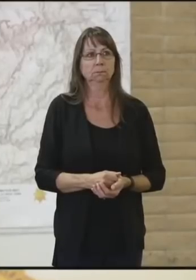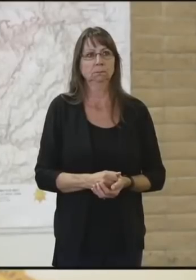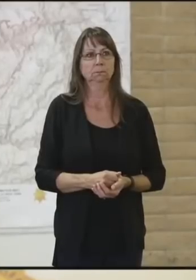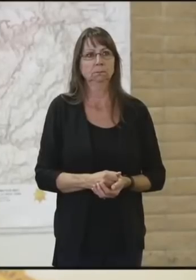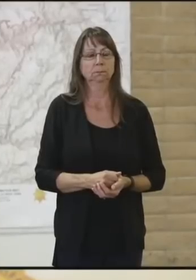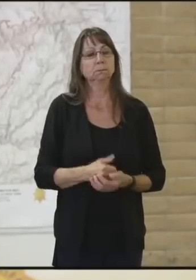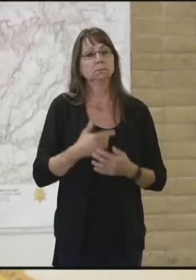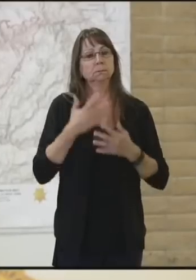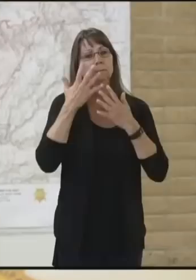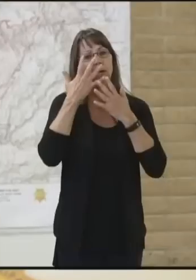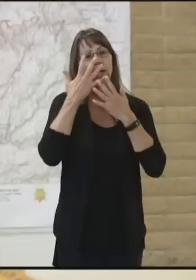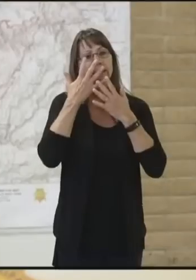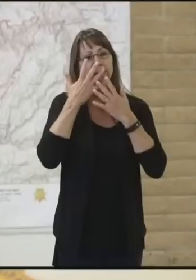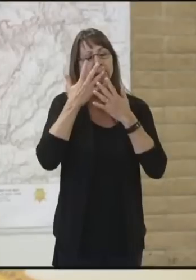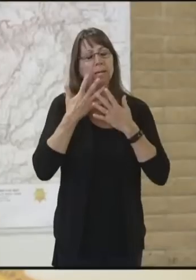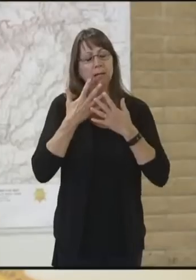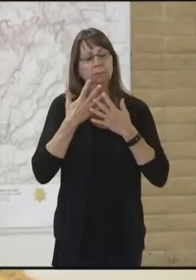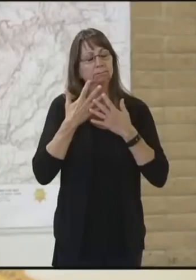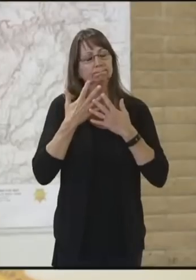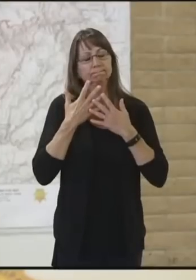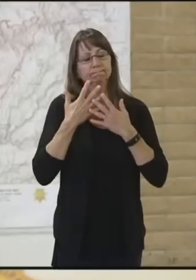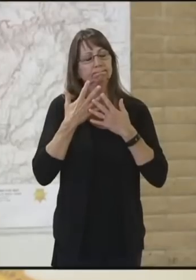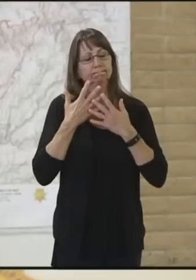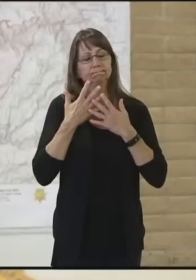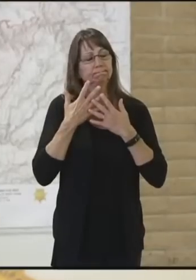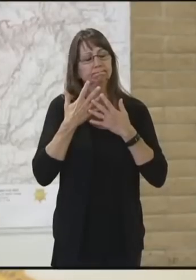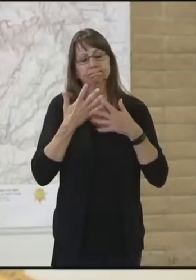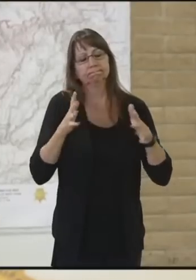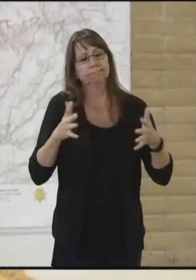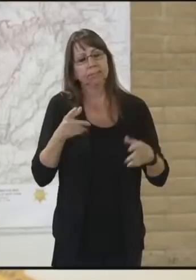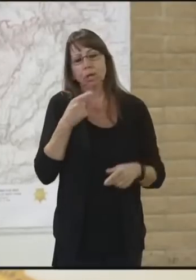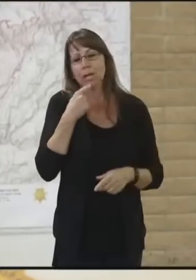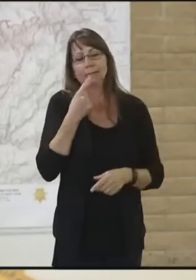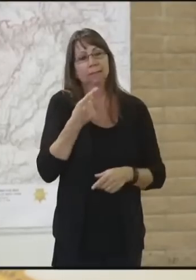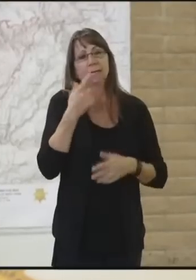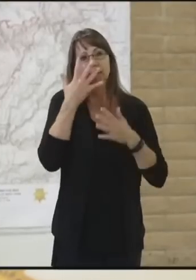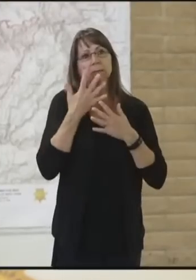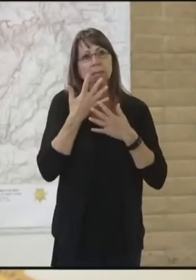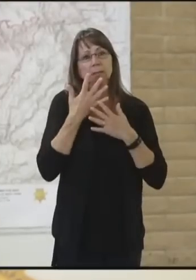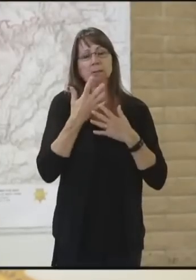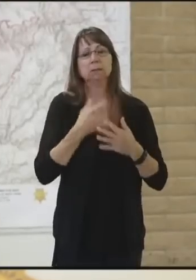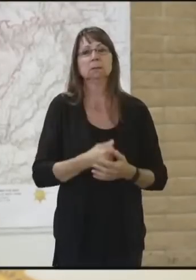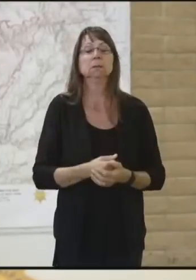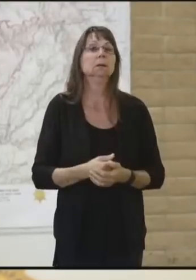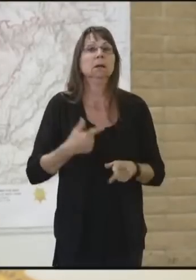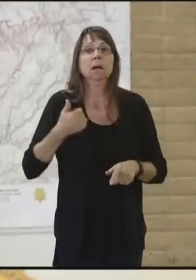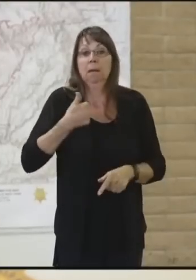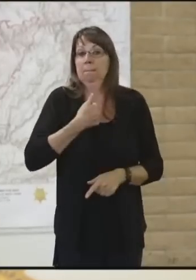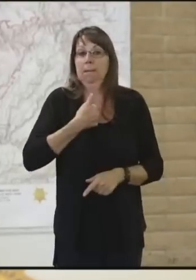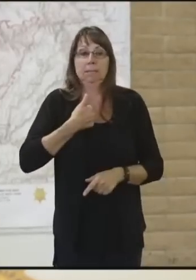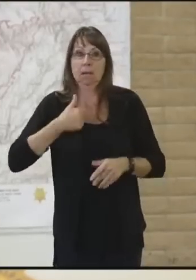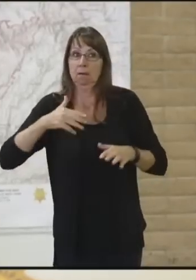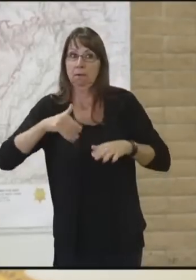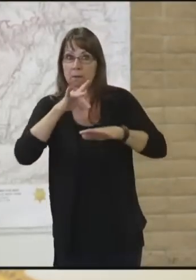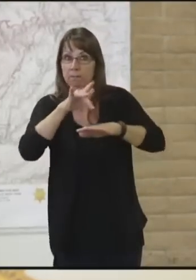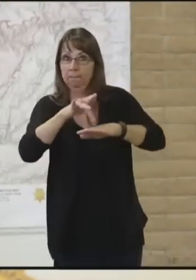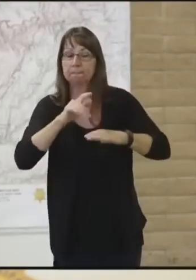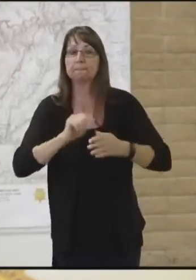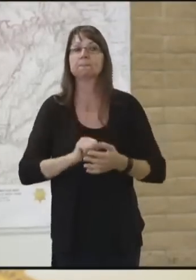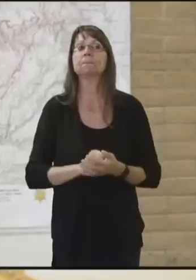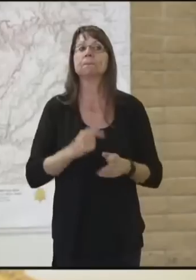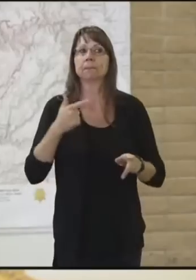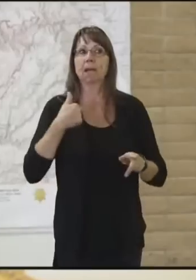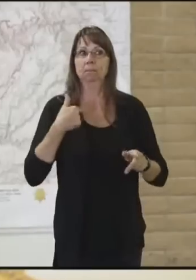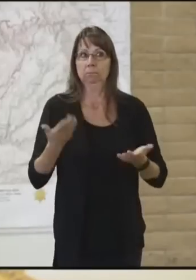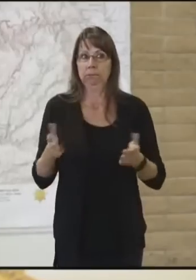it's sad. That's about as clear as I can put it. I haven't had a chance to go up there just yet. I've been